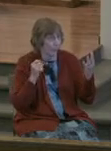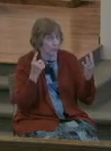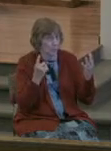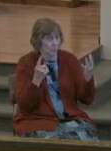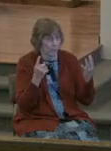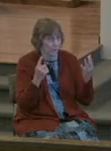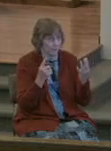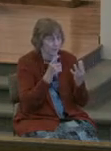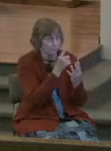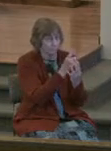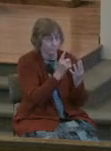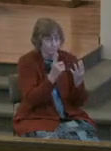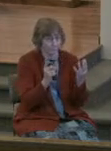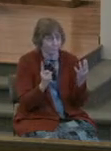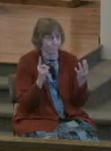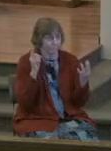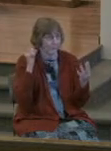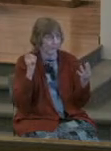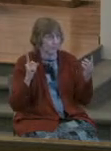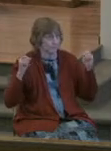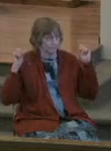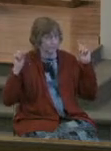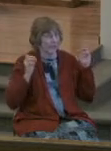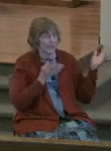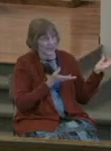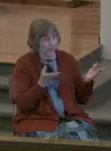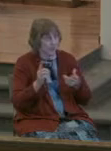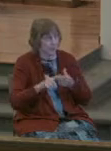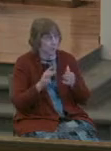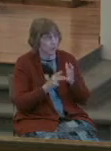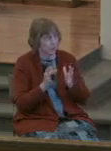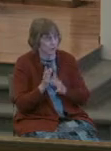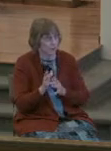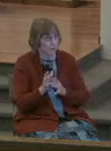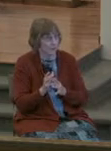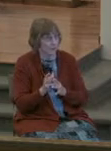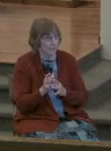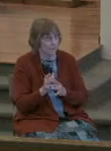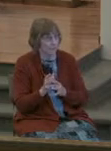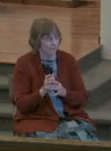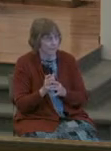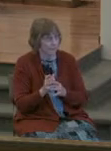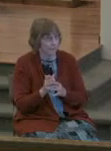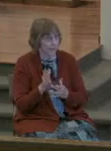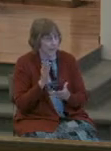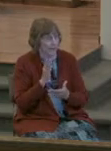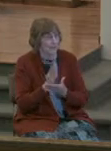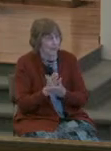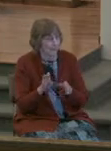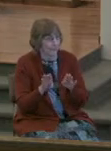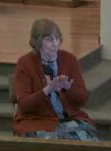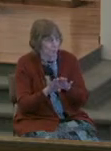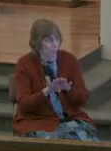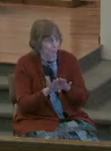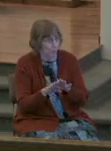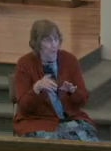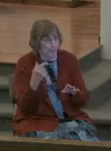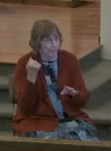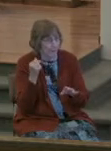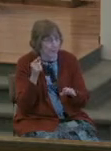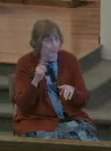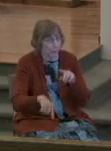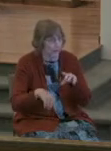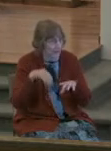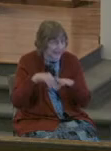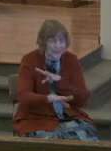bed and carried him to Jesus. Now, it didn't stop when they got to the door because the Bible says the crowd was so heavy and thick,